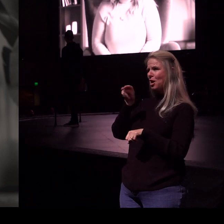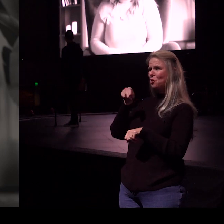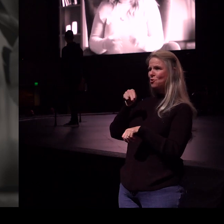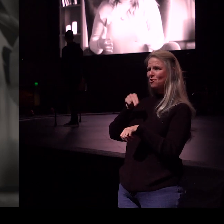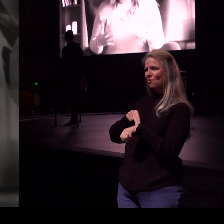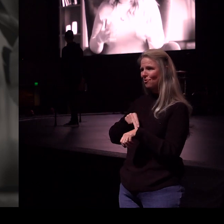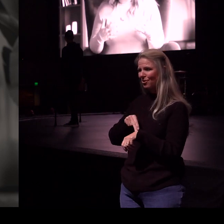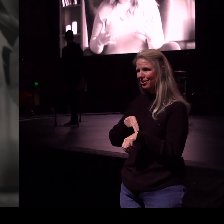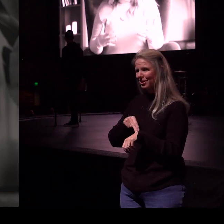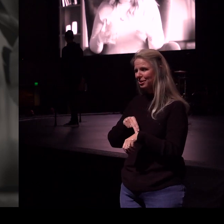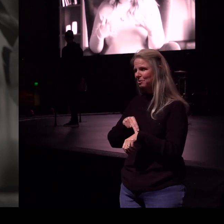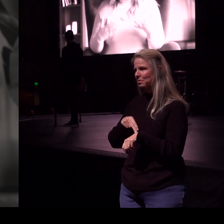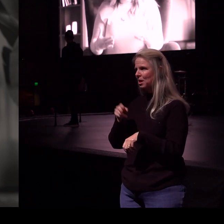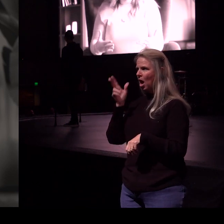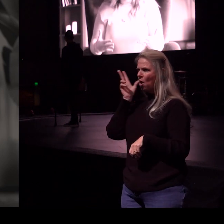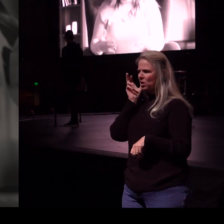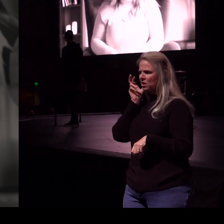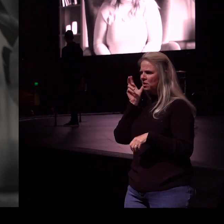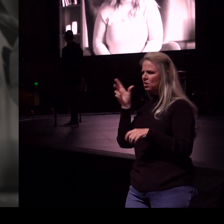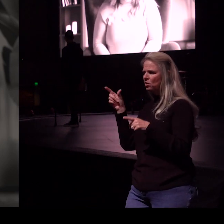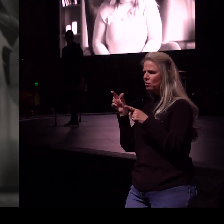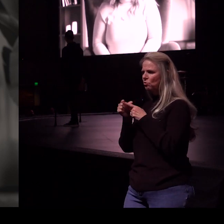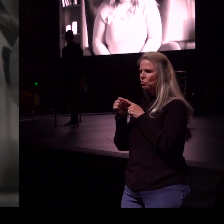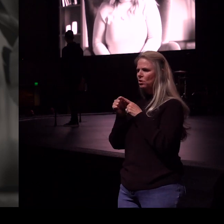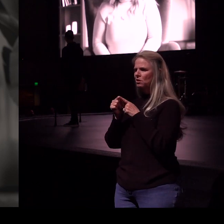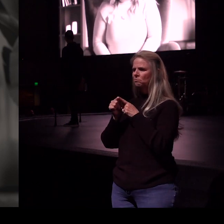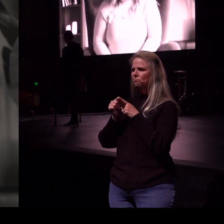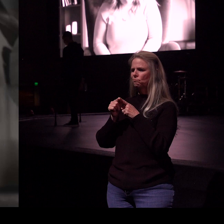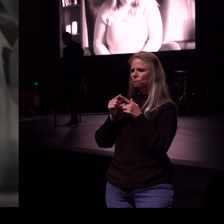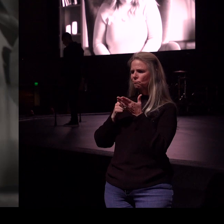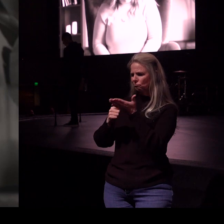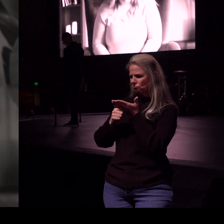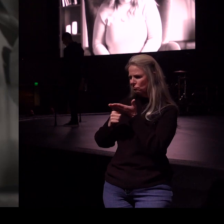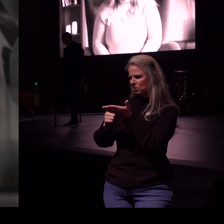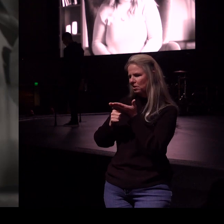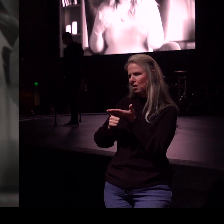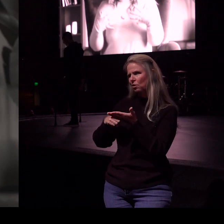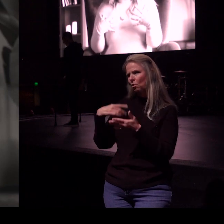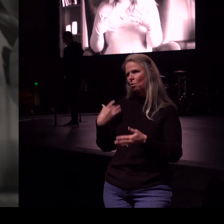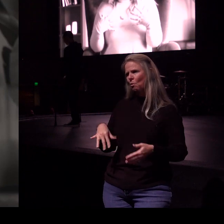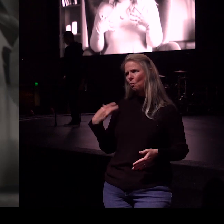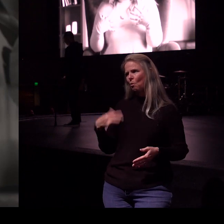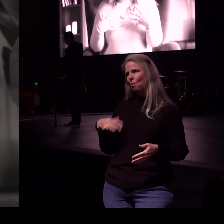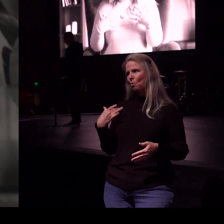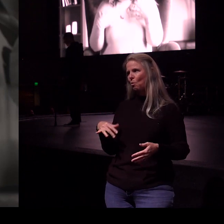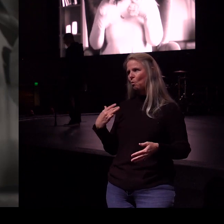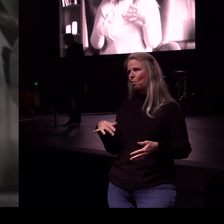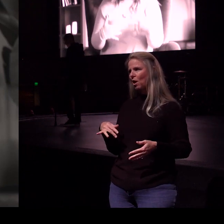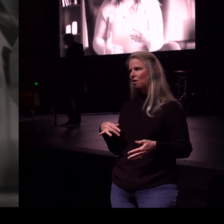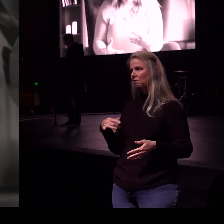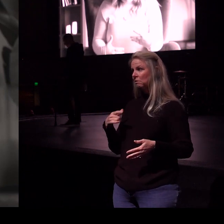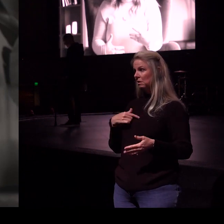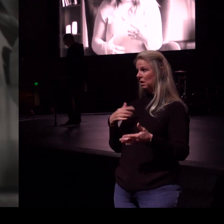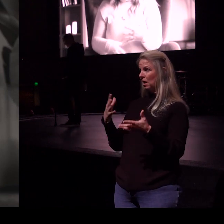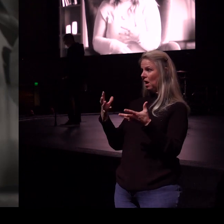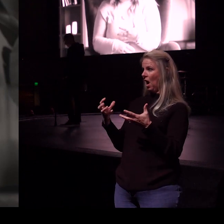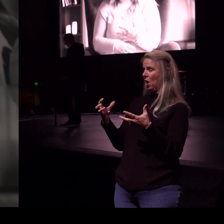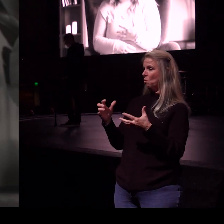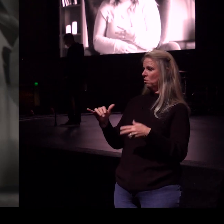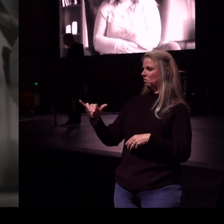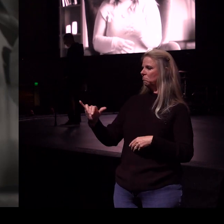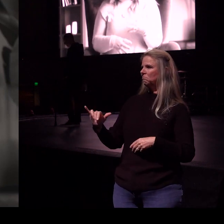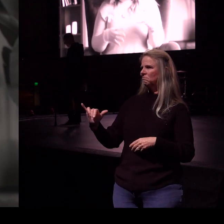And listening to these boys just talk about it, I was like, oh my gosh, like that's, I want that.